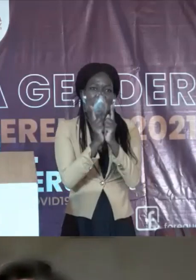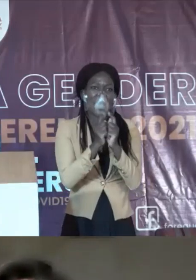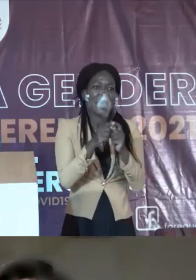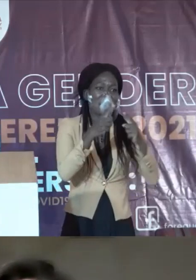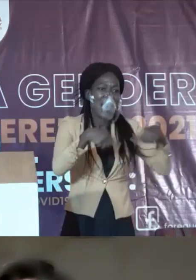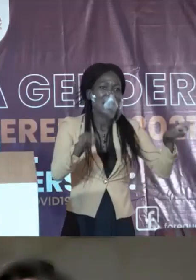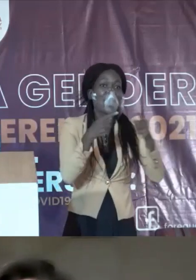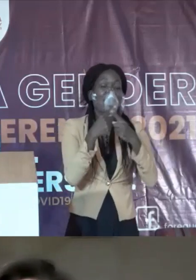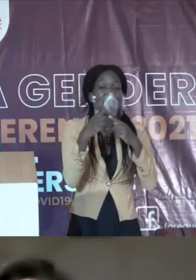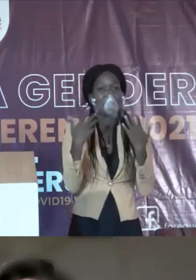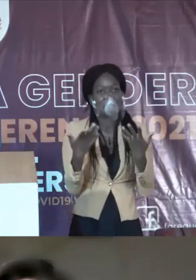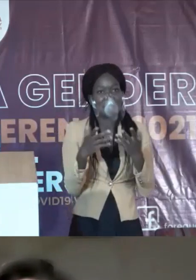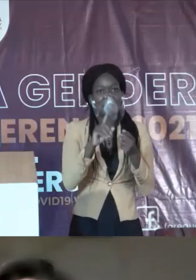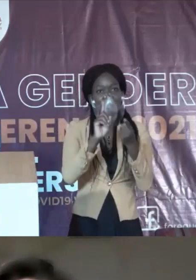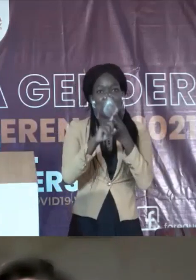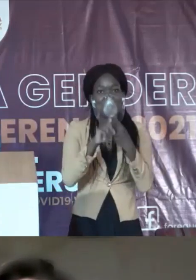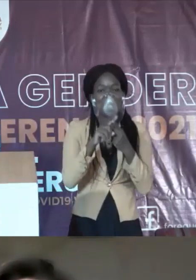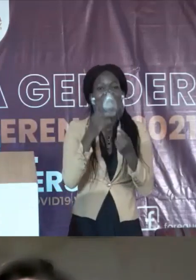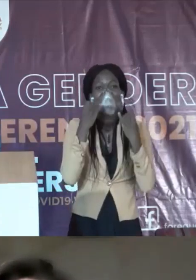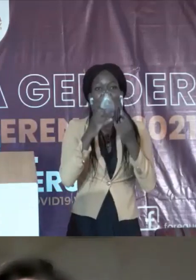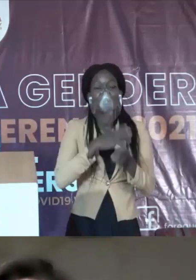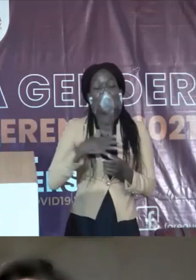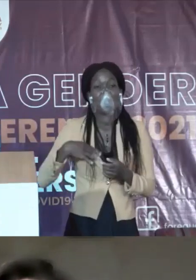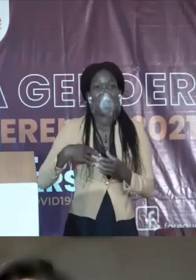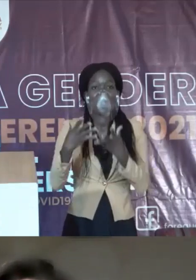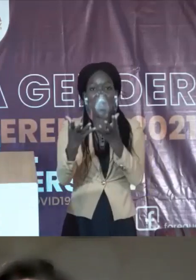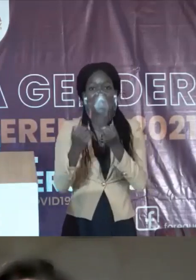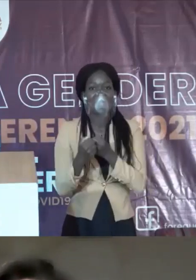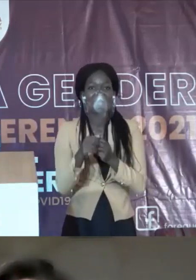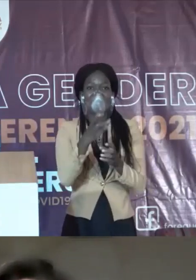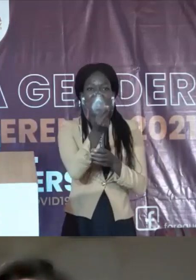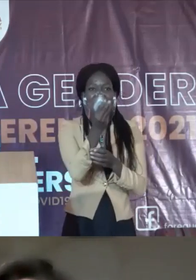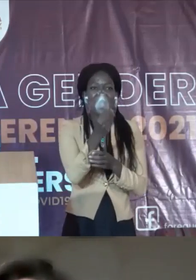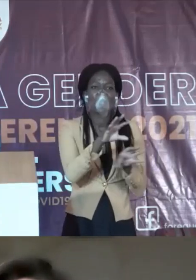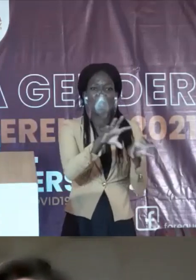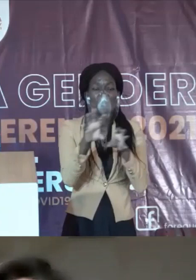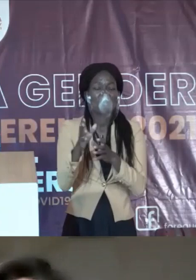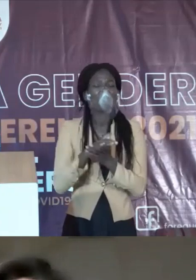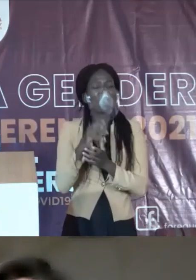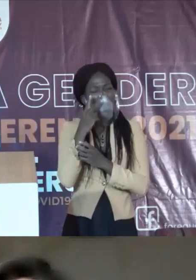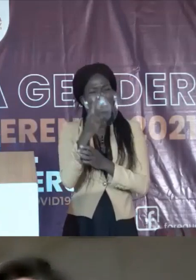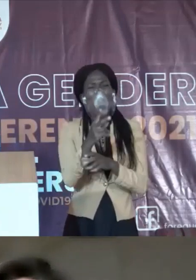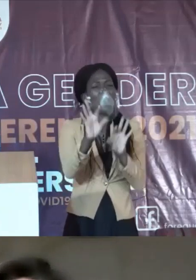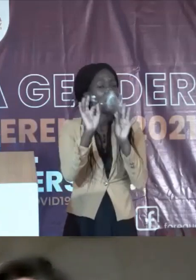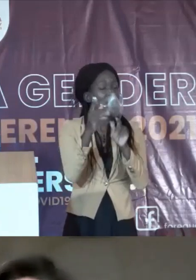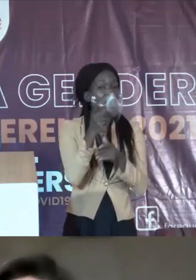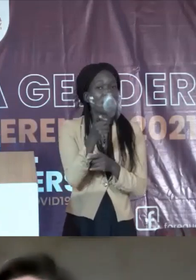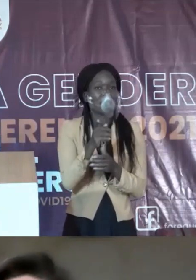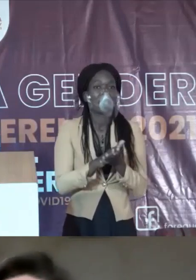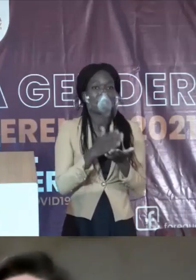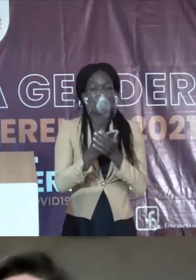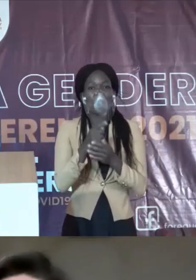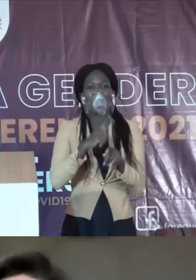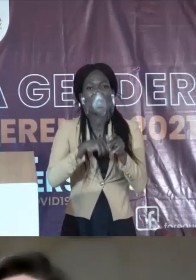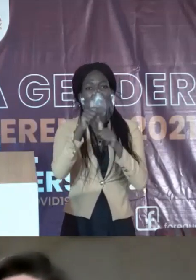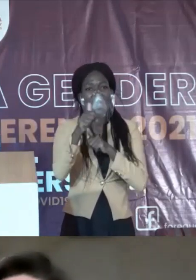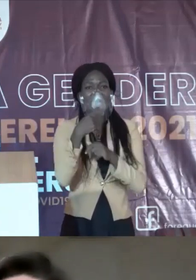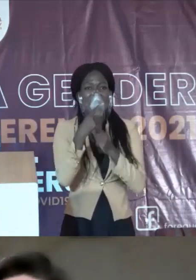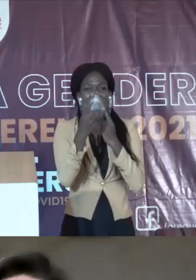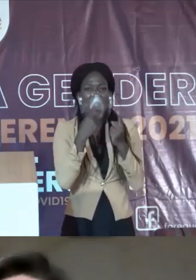of women in terms of their access to financial resources need to be taken seriously. We have been talking about